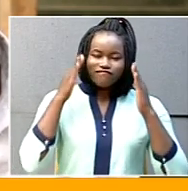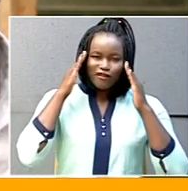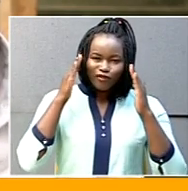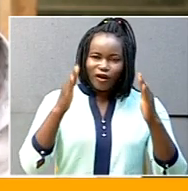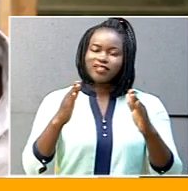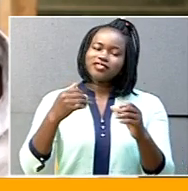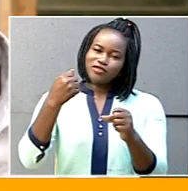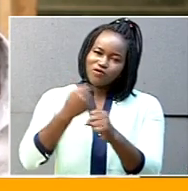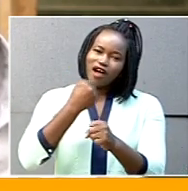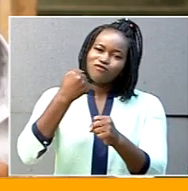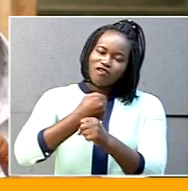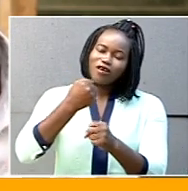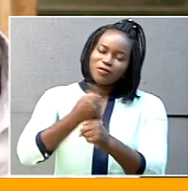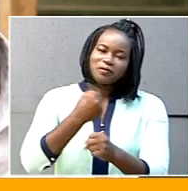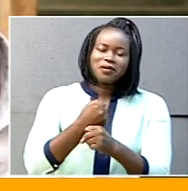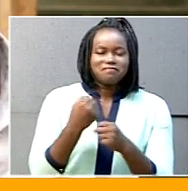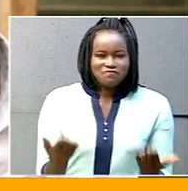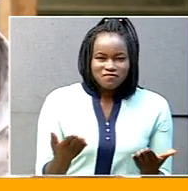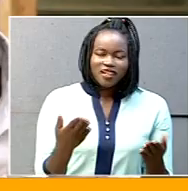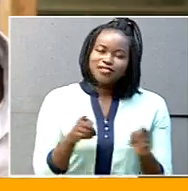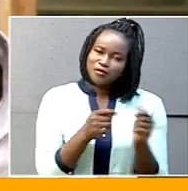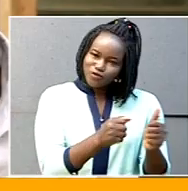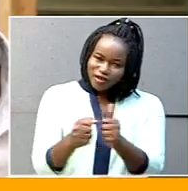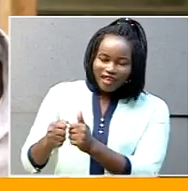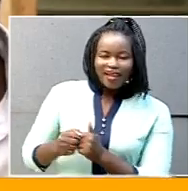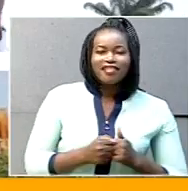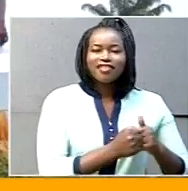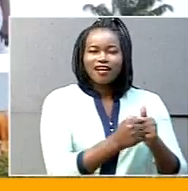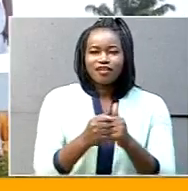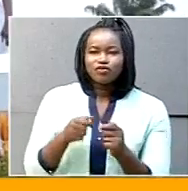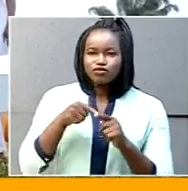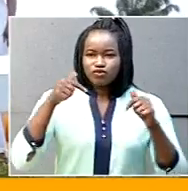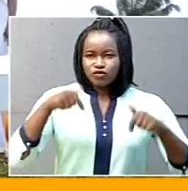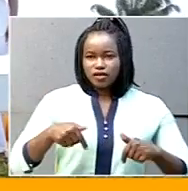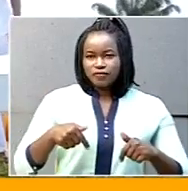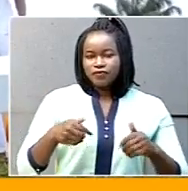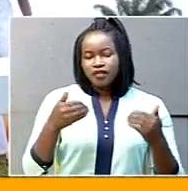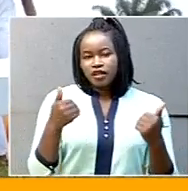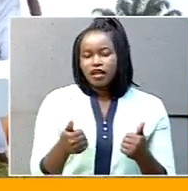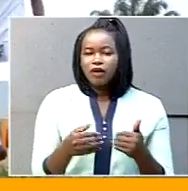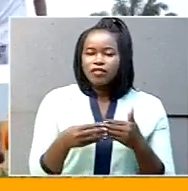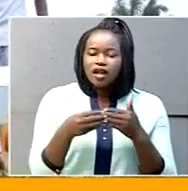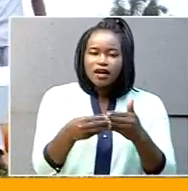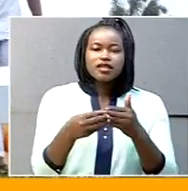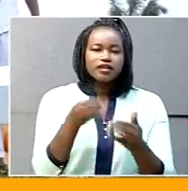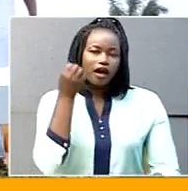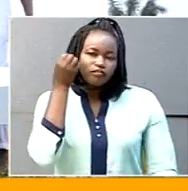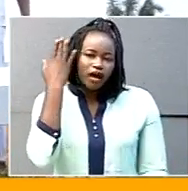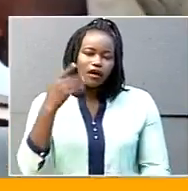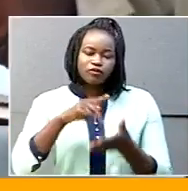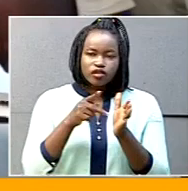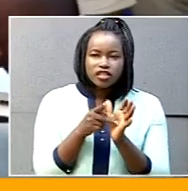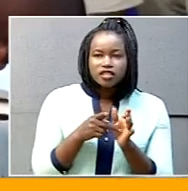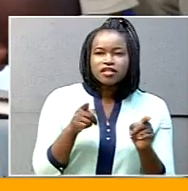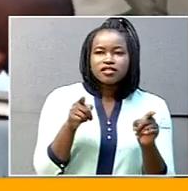thing and get to the point and work together till today. Mugabe, the lead innovator on this project, throws around